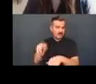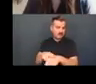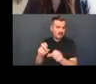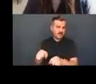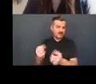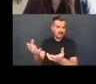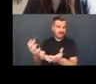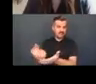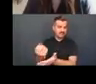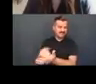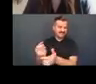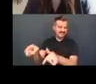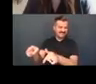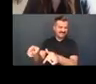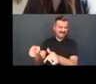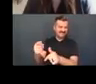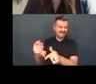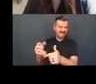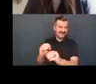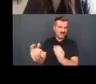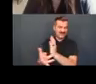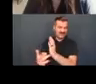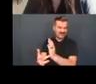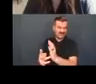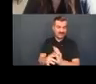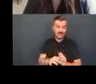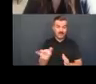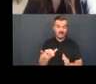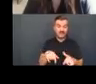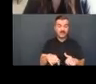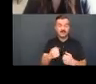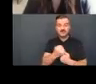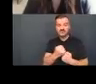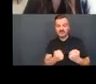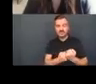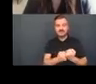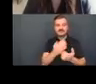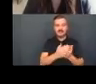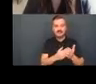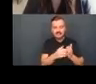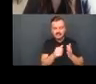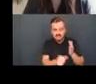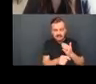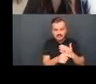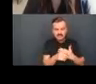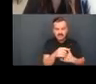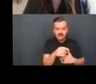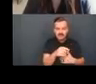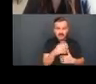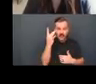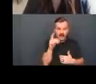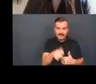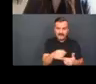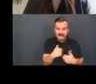participation in this technology, as well as the structural underpinnings that have made the technology necessary in the first place.